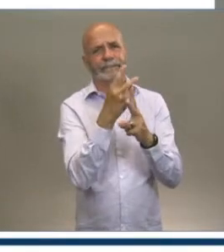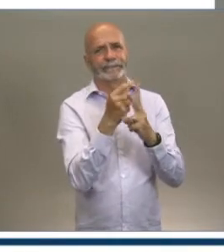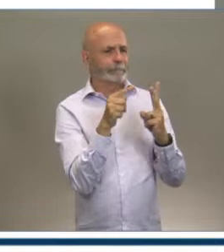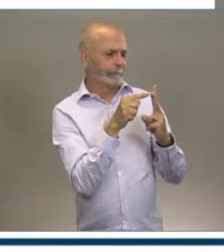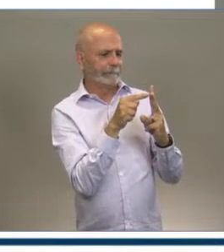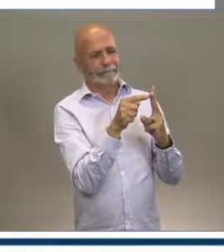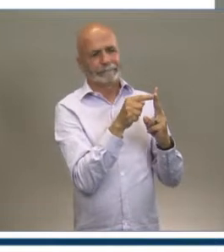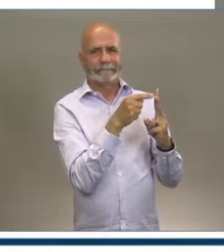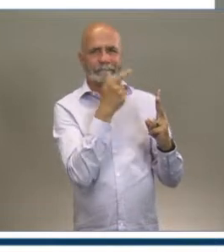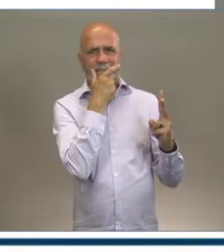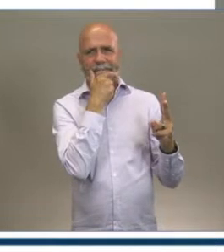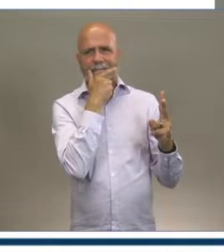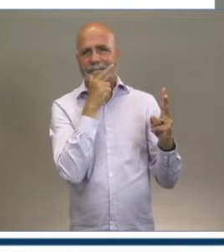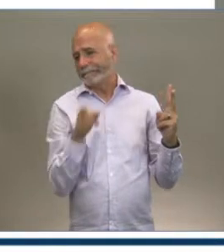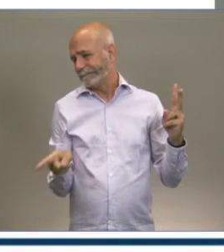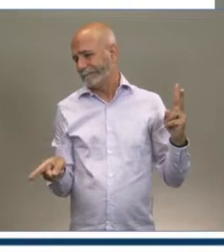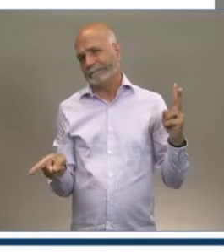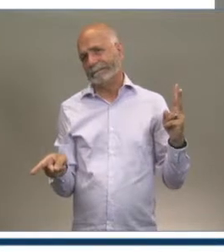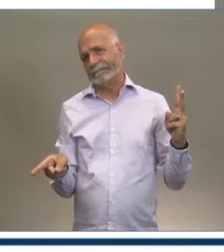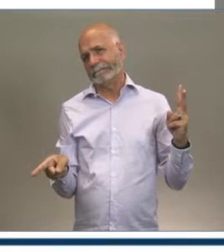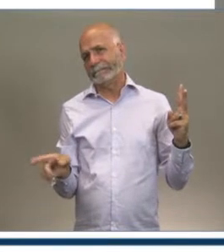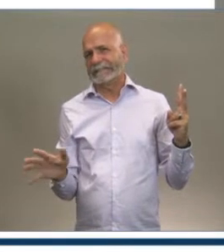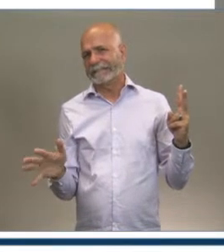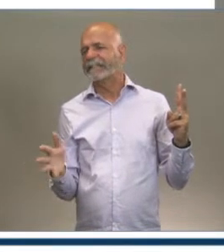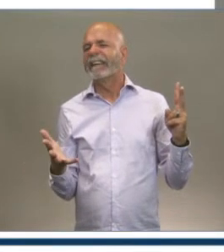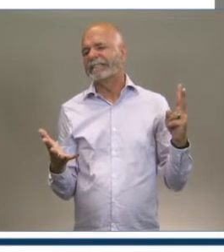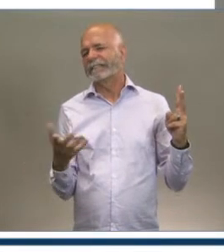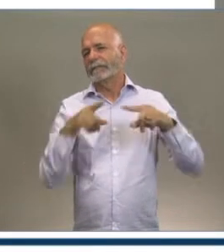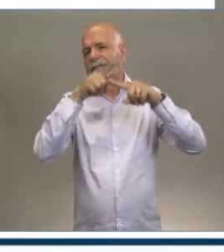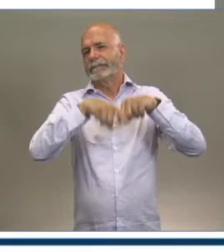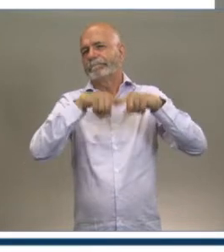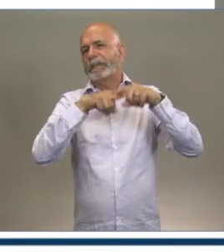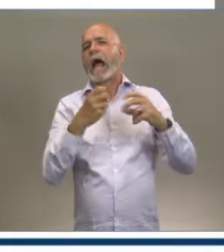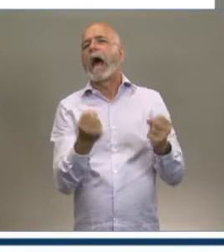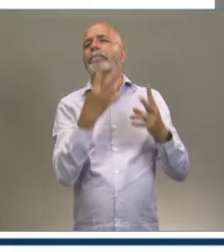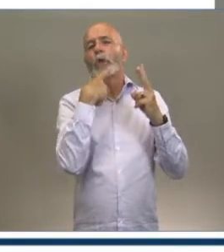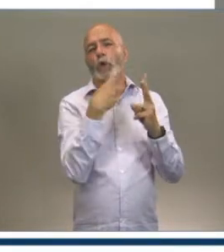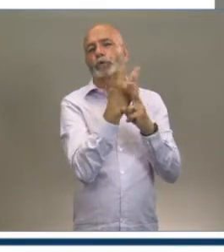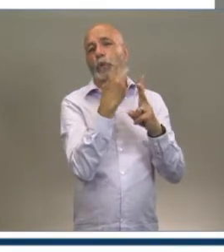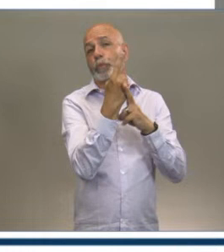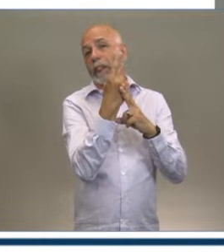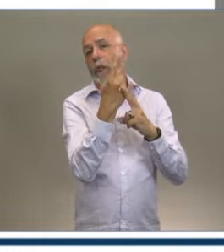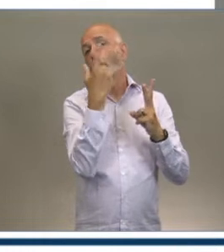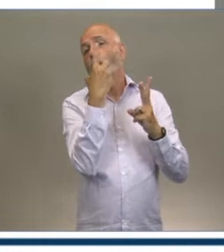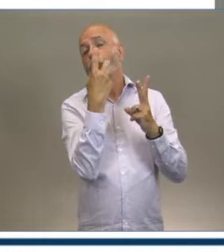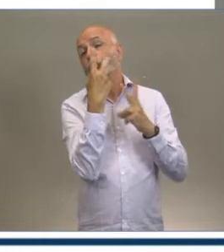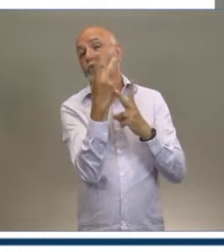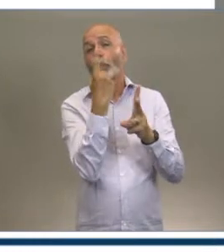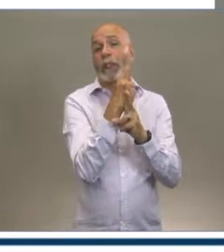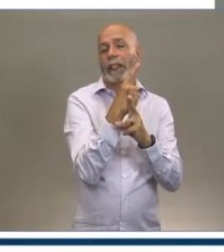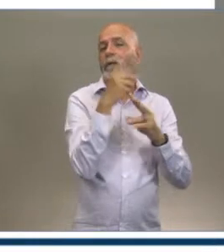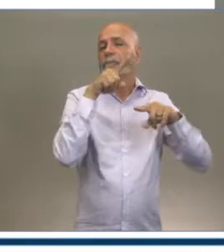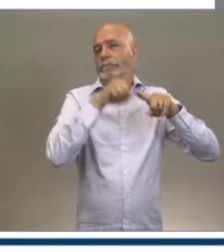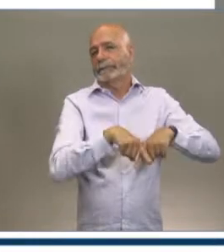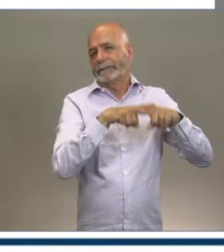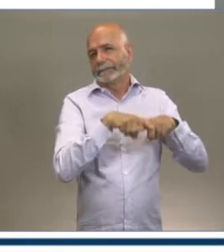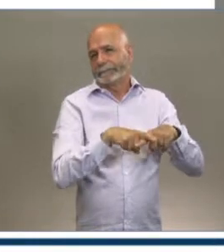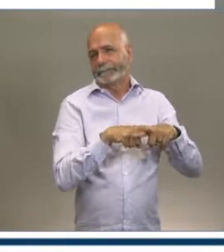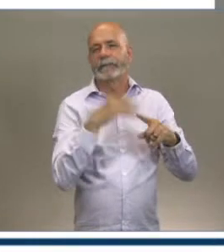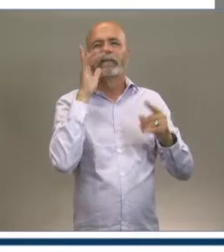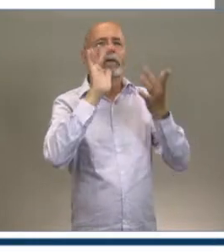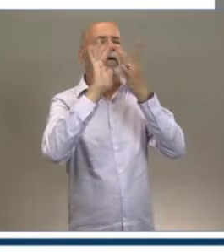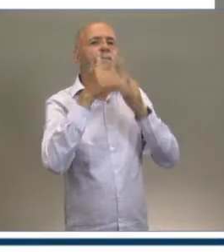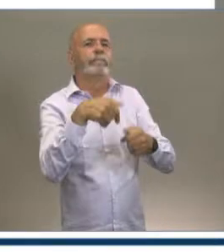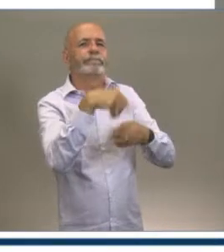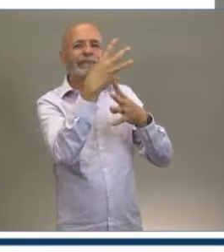dose of vaccine. So that's the general principle. I would ask people to go to the website. We're going to, there's lots of specific circumstances that I can't get into